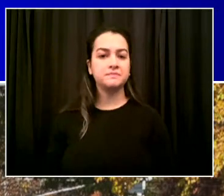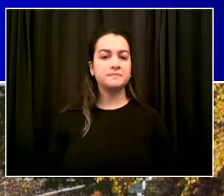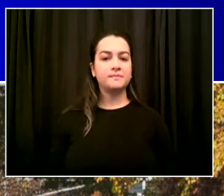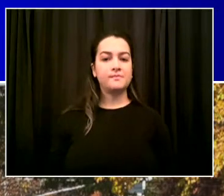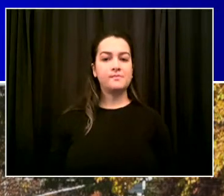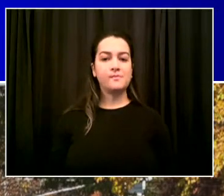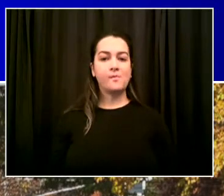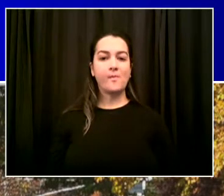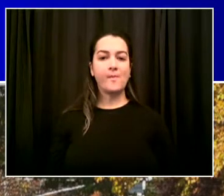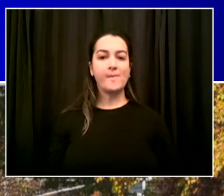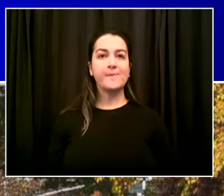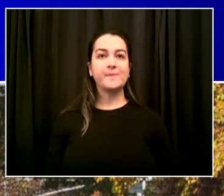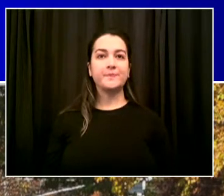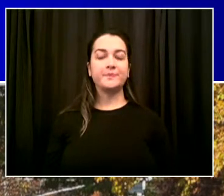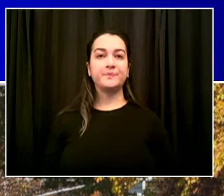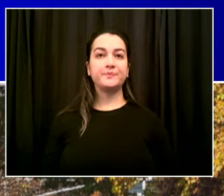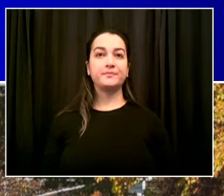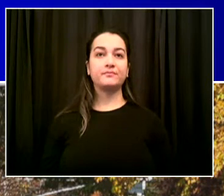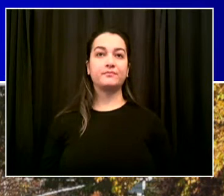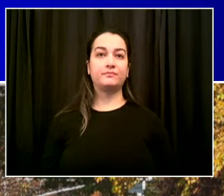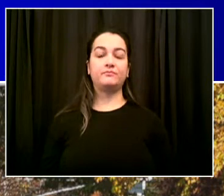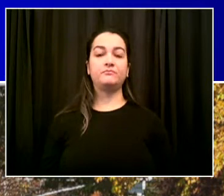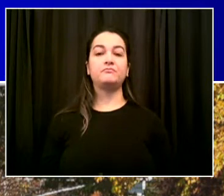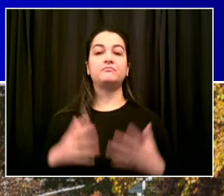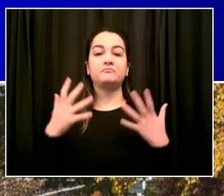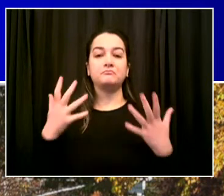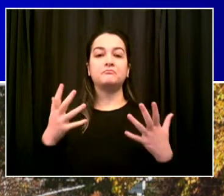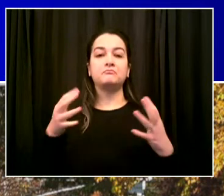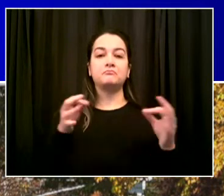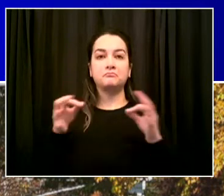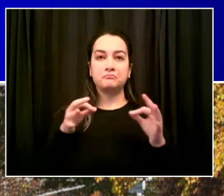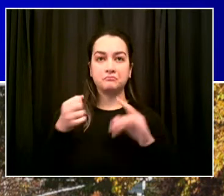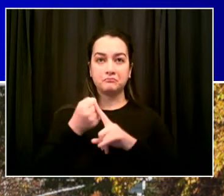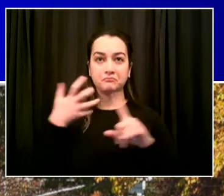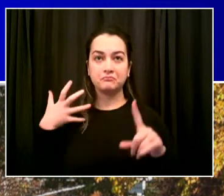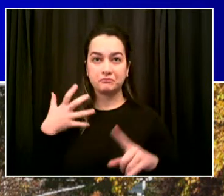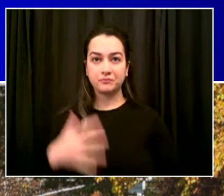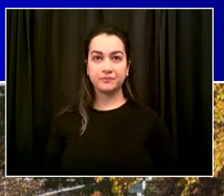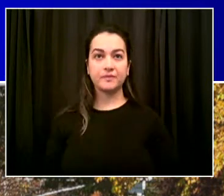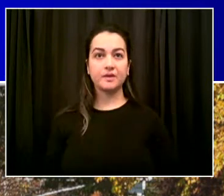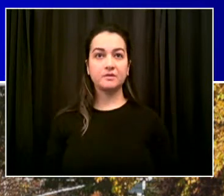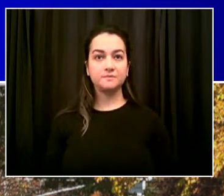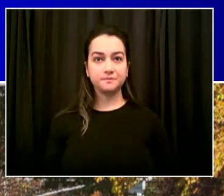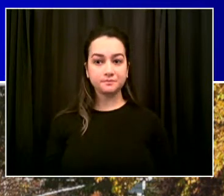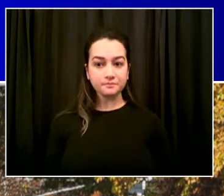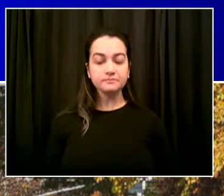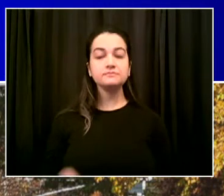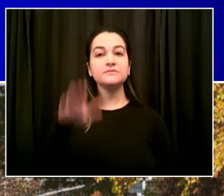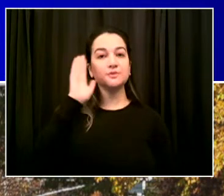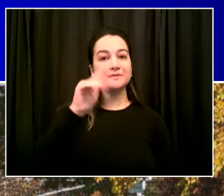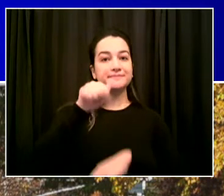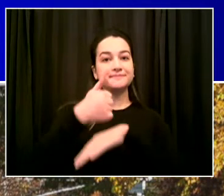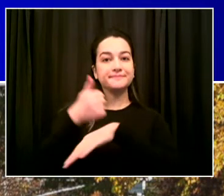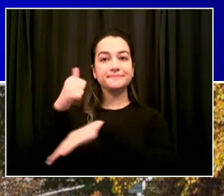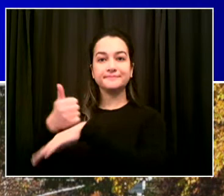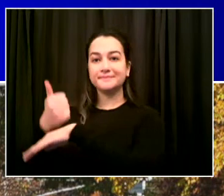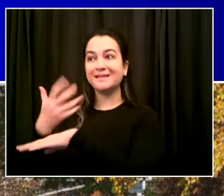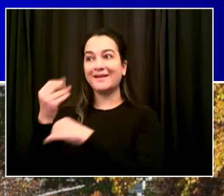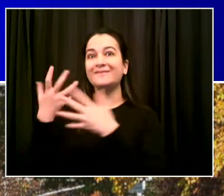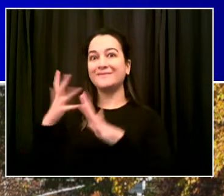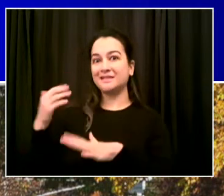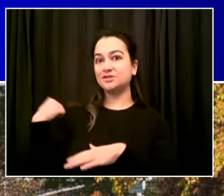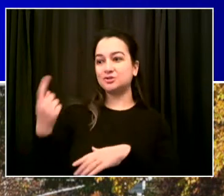Streets Initiative permanent. We announced bike boulevards in every borough. We announced bridges for the